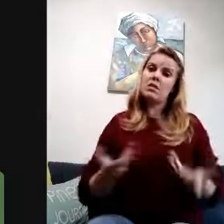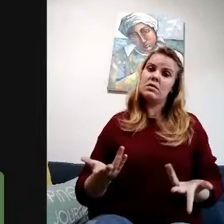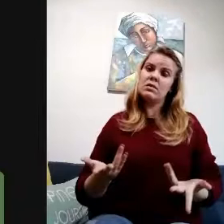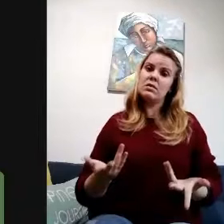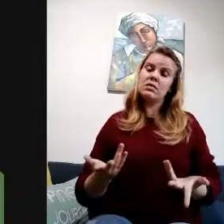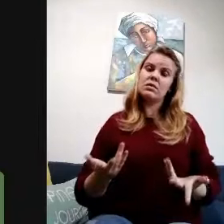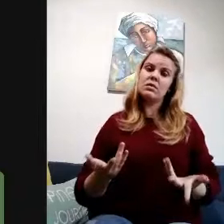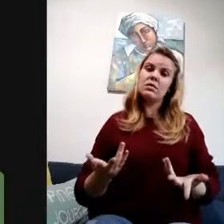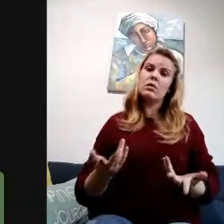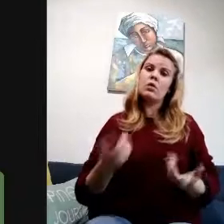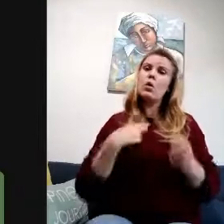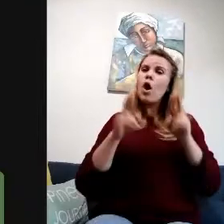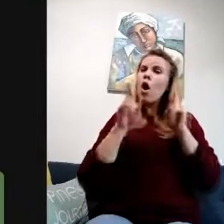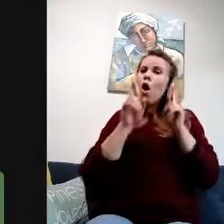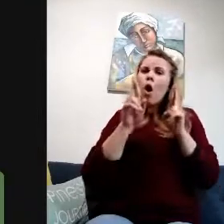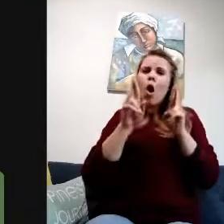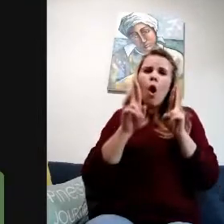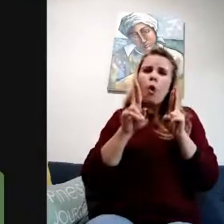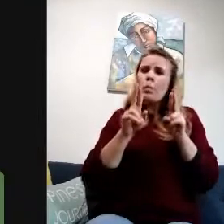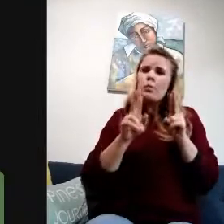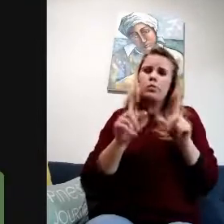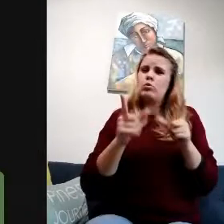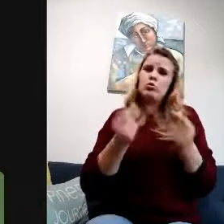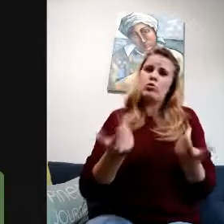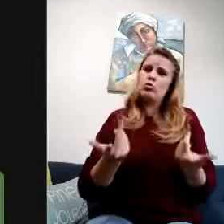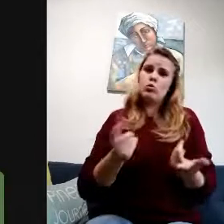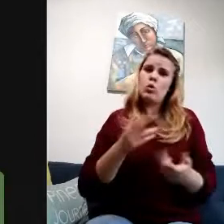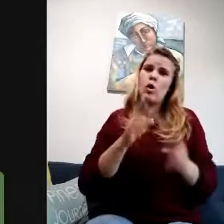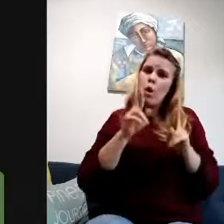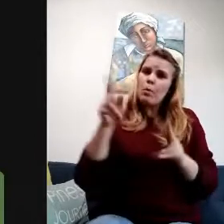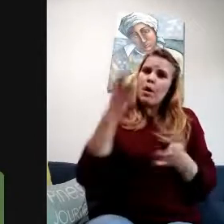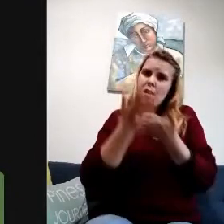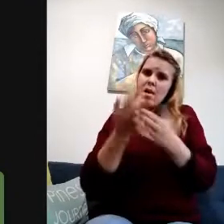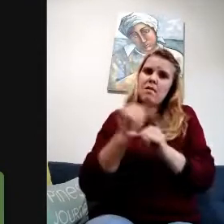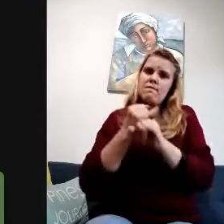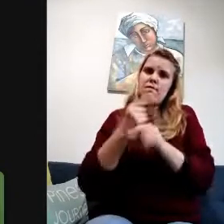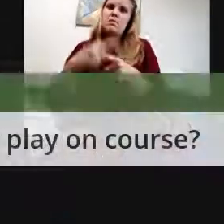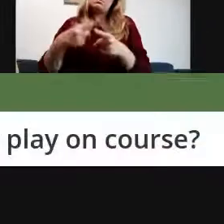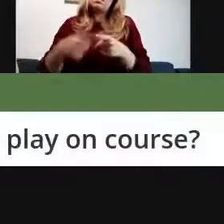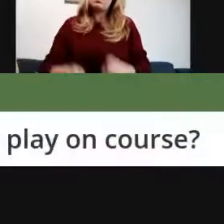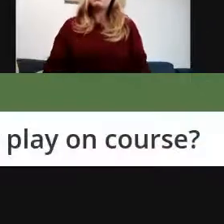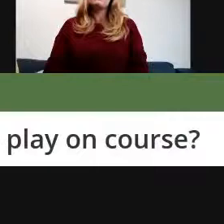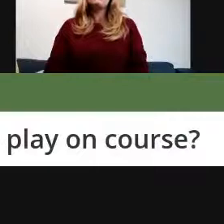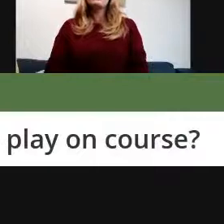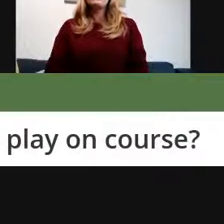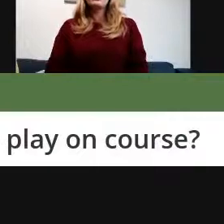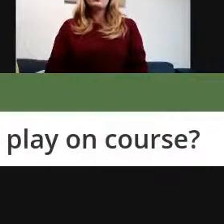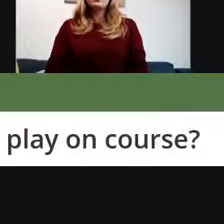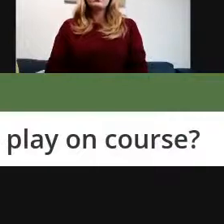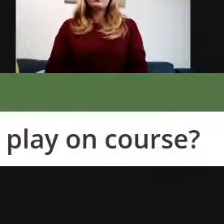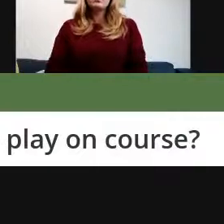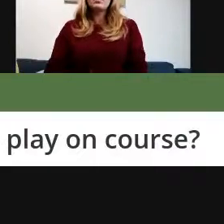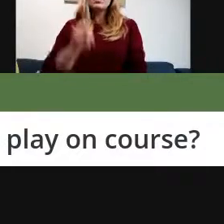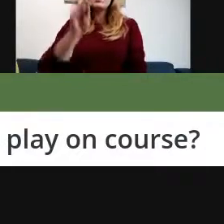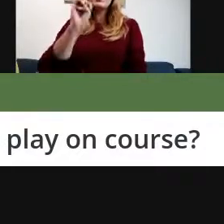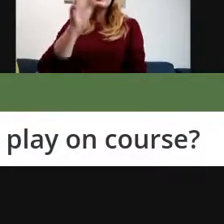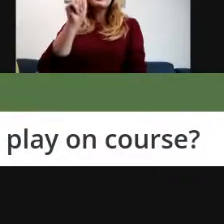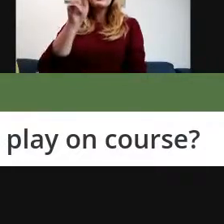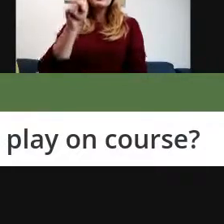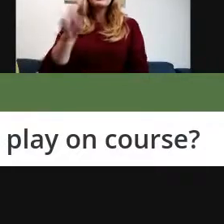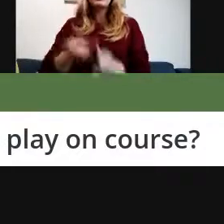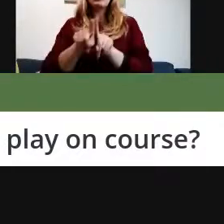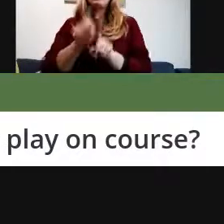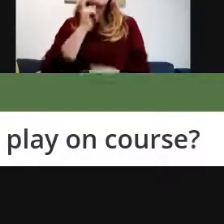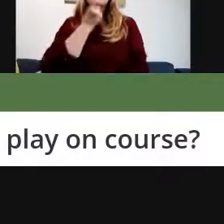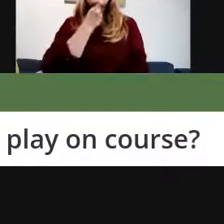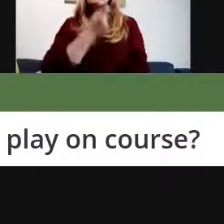hope we don't get to that, however. So another question from Keen also relates to slow play.